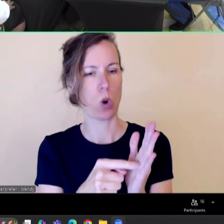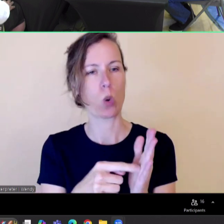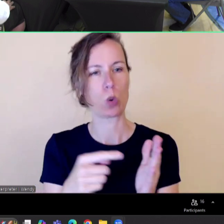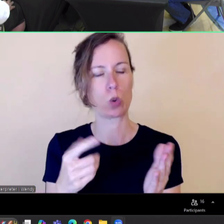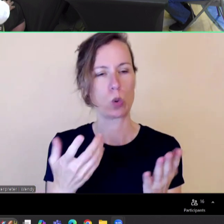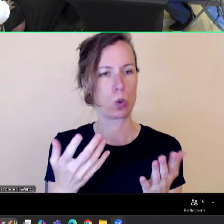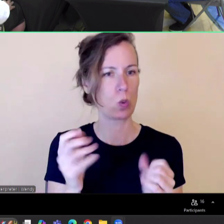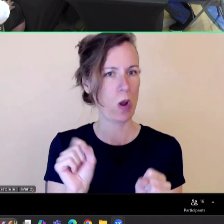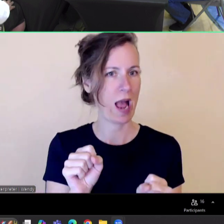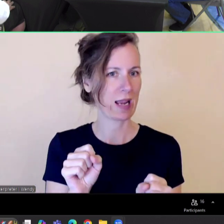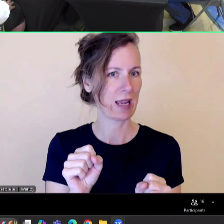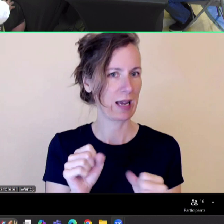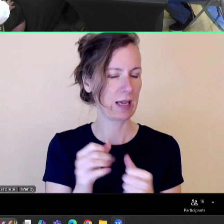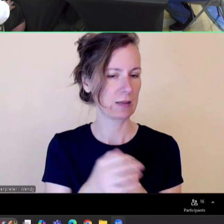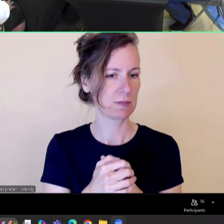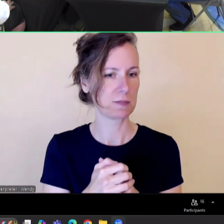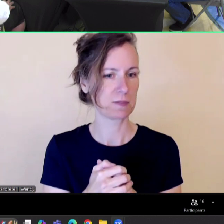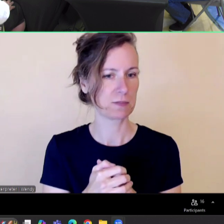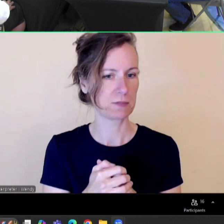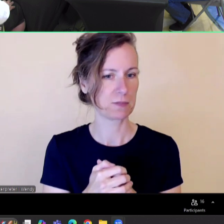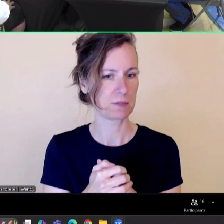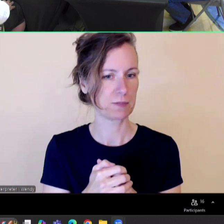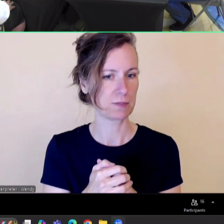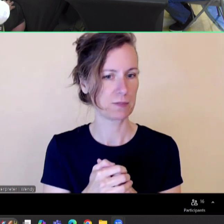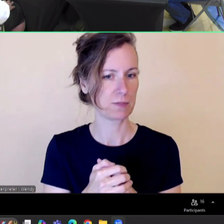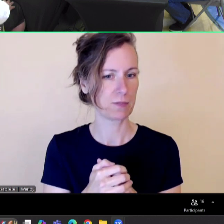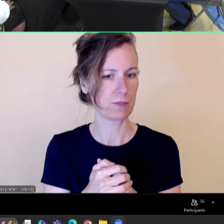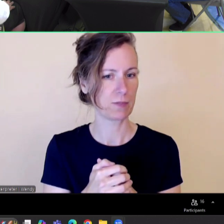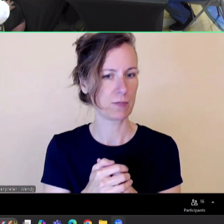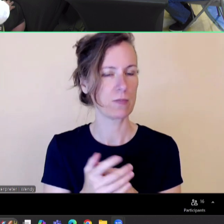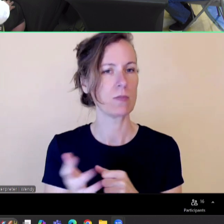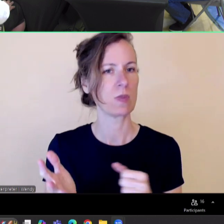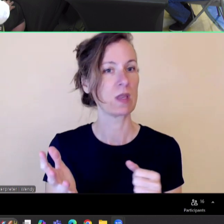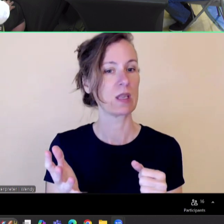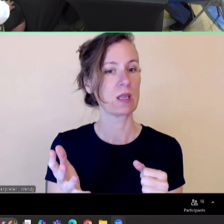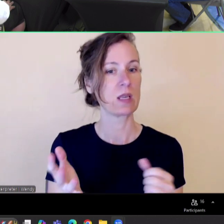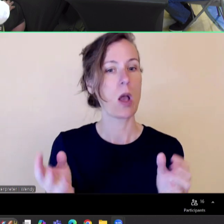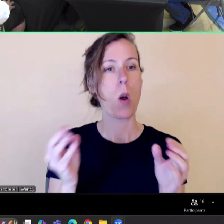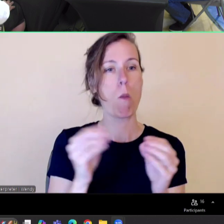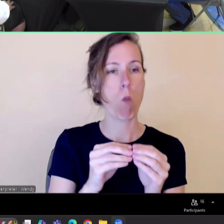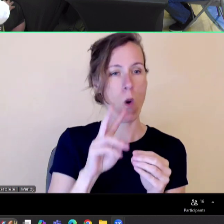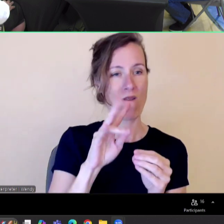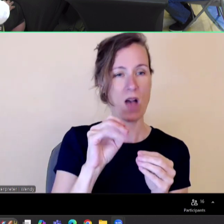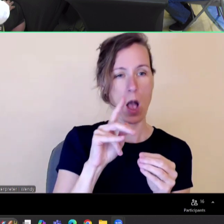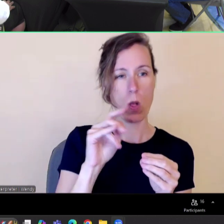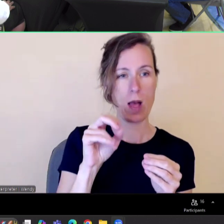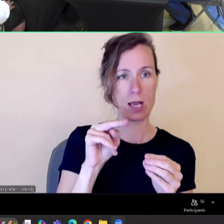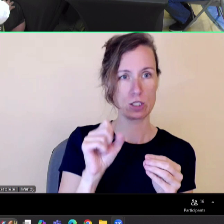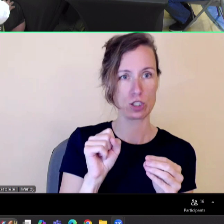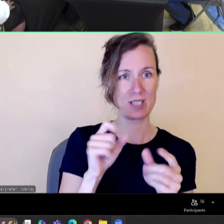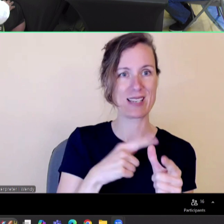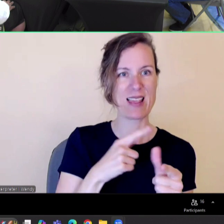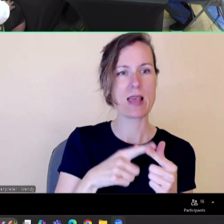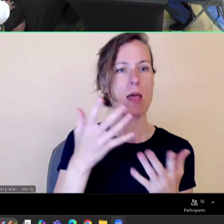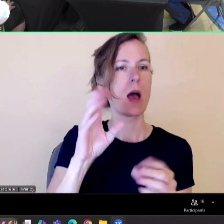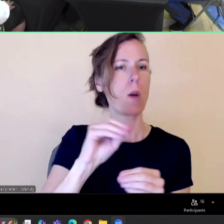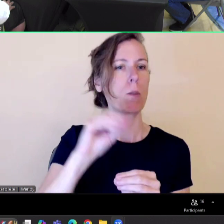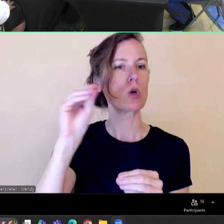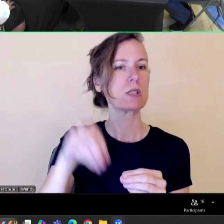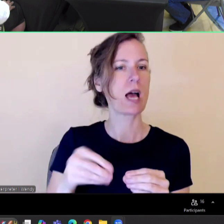but if there's more violations, then you all certainly that percentage goes up, right? Because